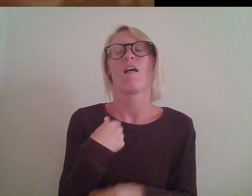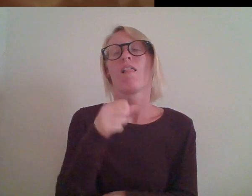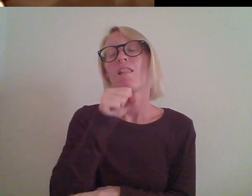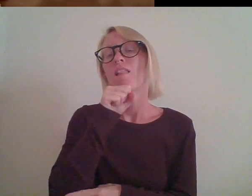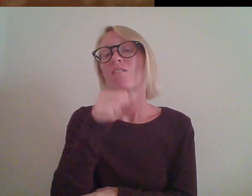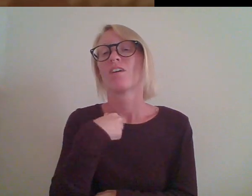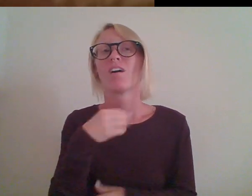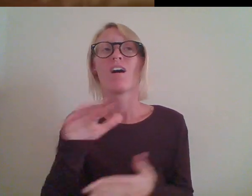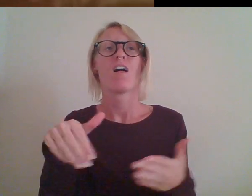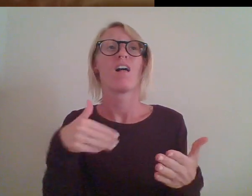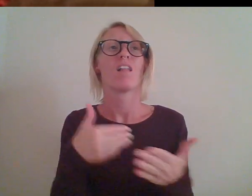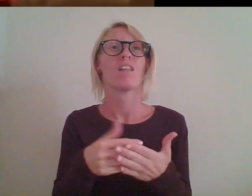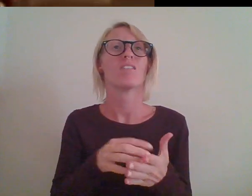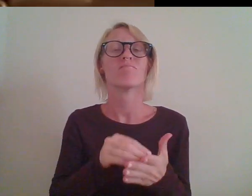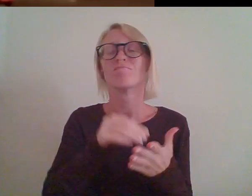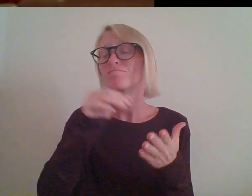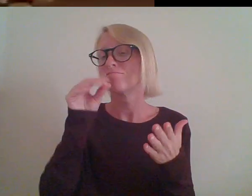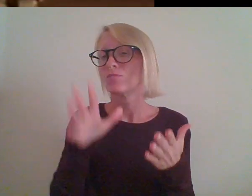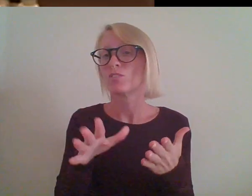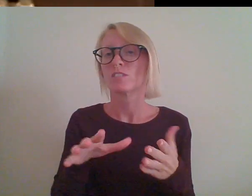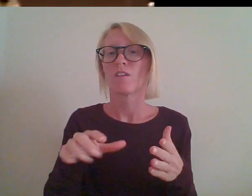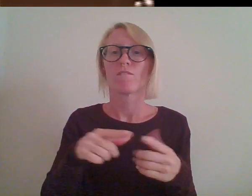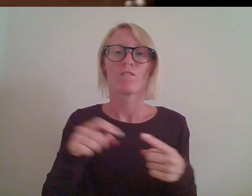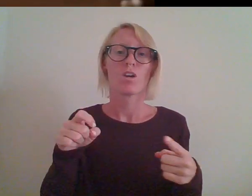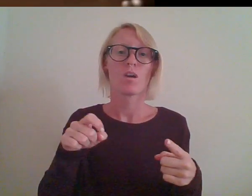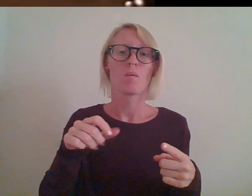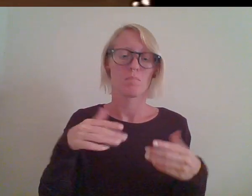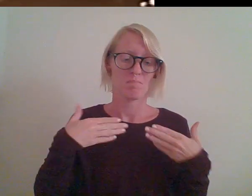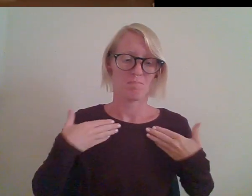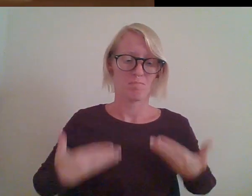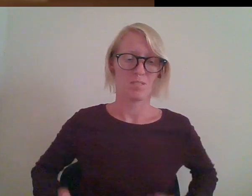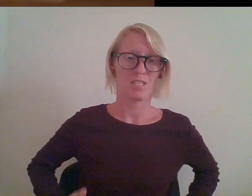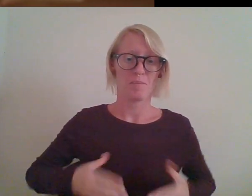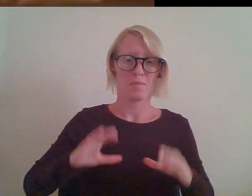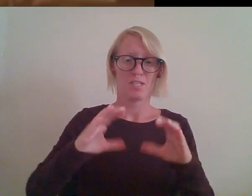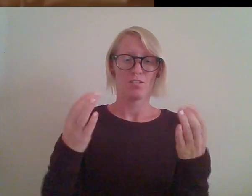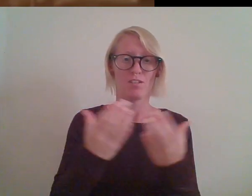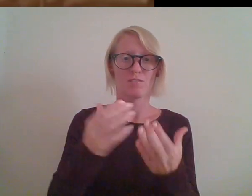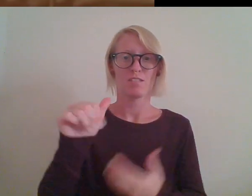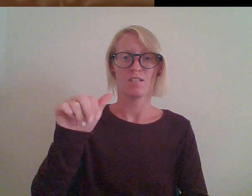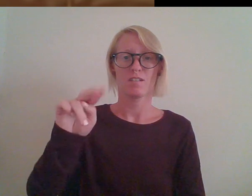lot of students from anatomy coming to me going, I can't remember.